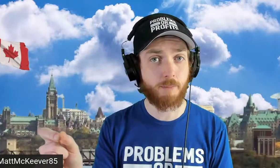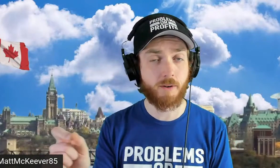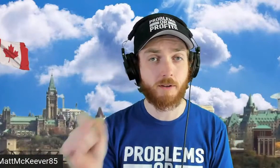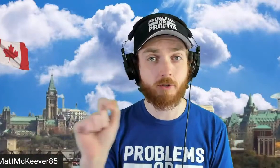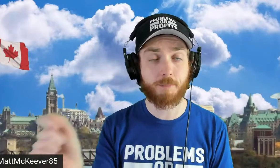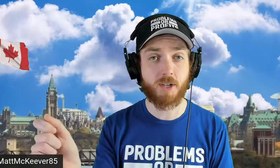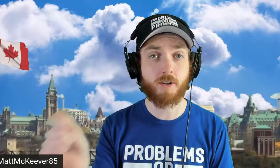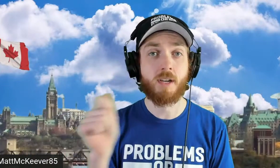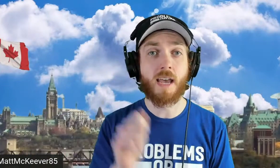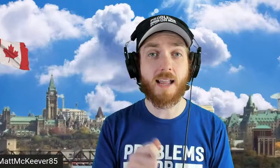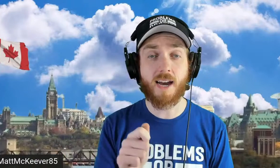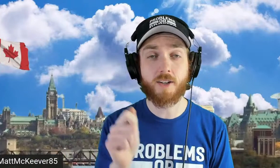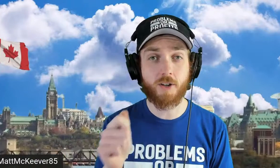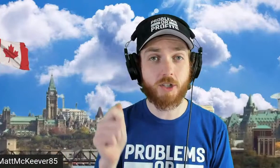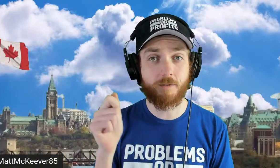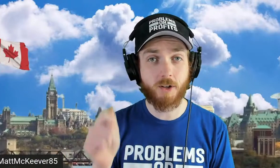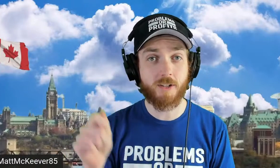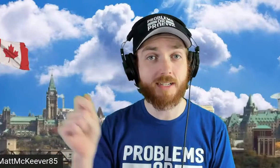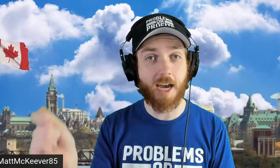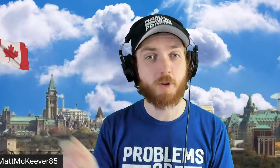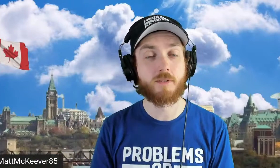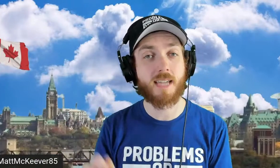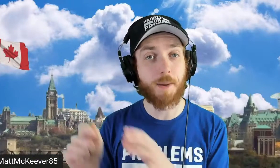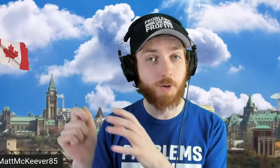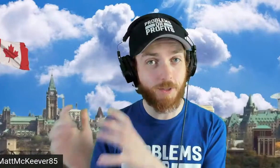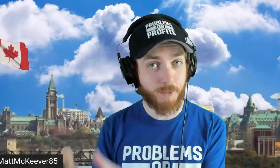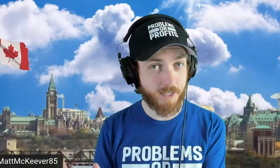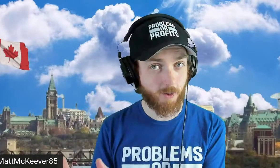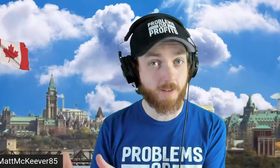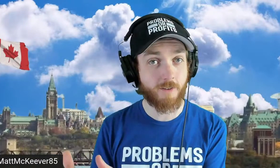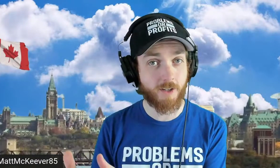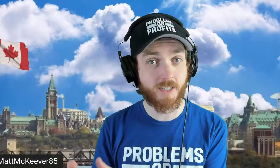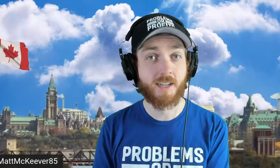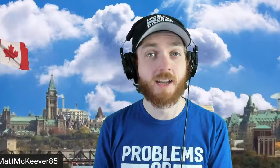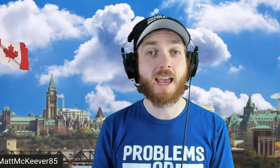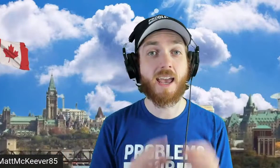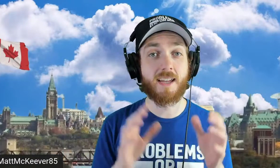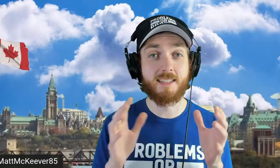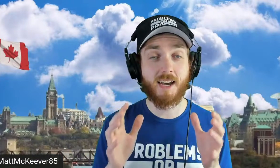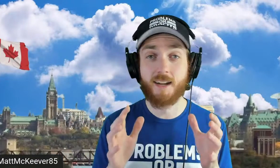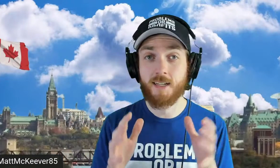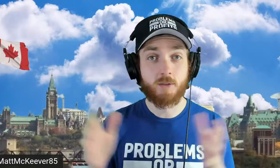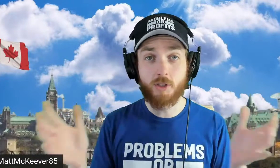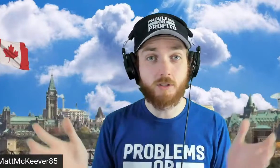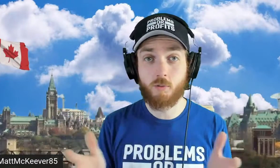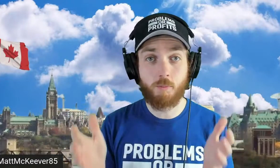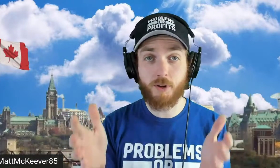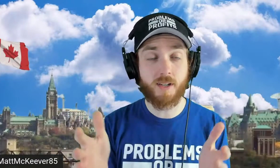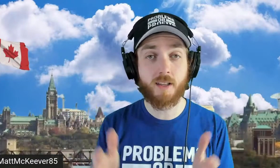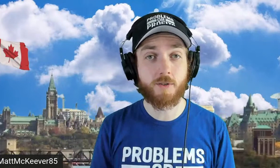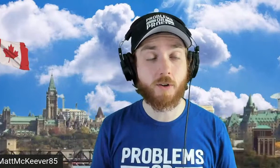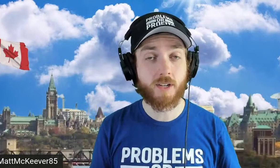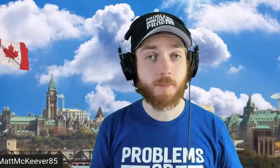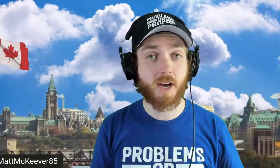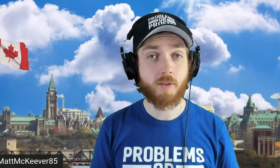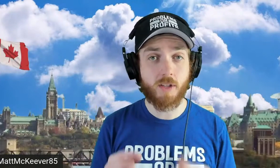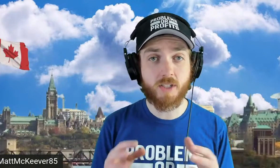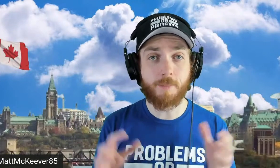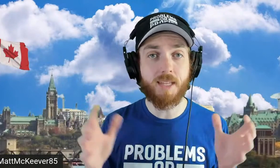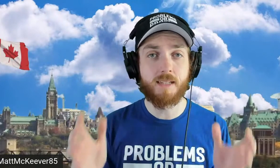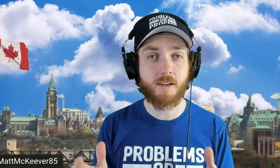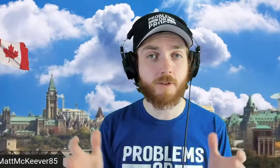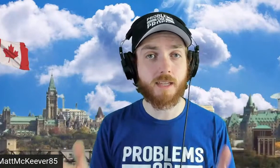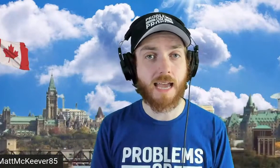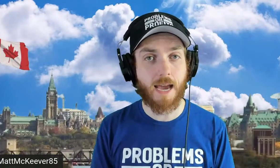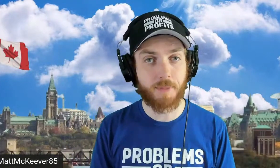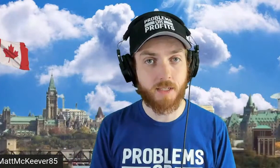of crypto, and I encourage you, if you're going to dabble with Bitcoin first, and just put in a low token amount. There's